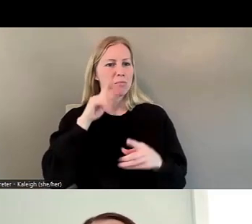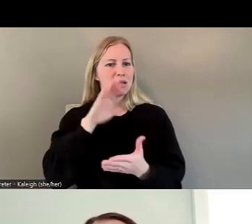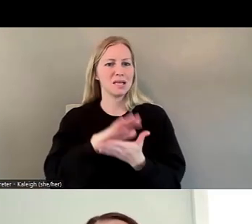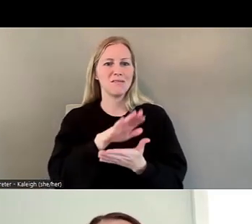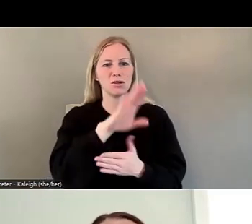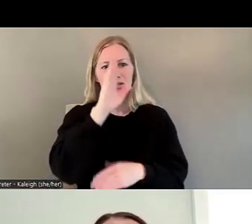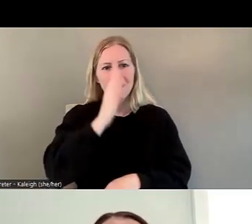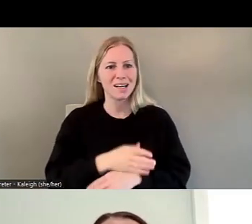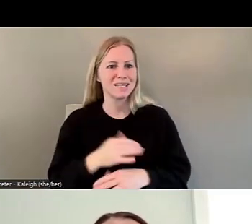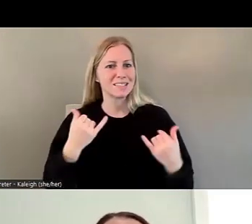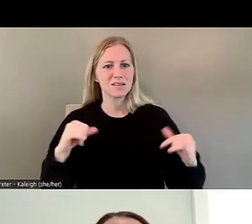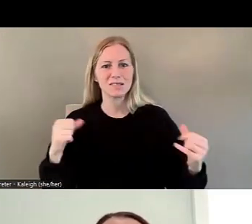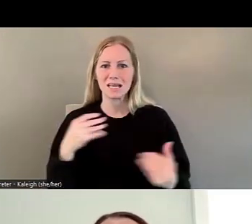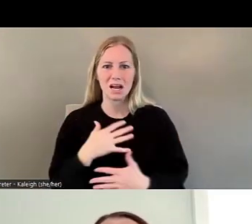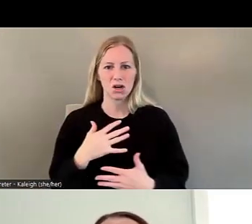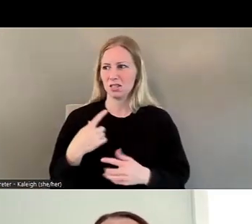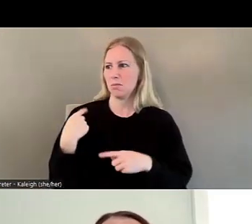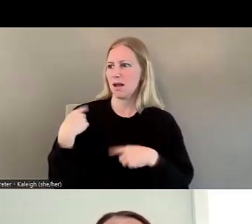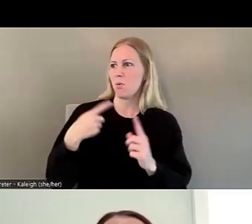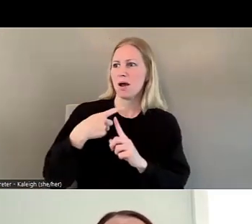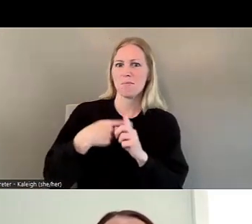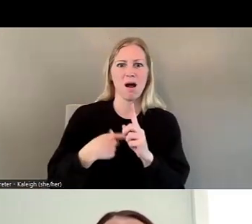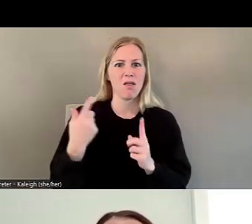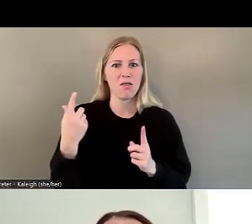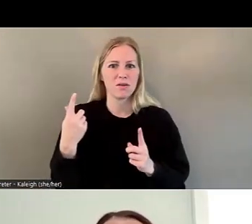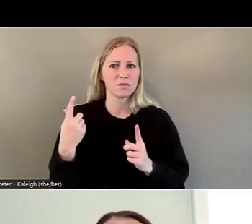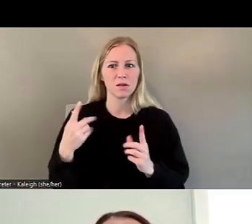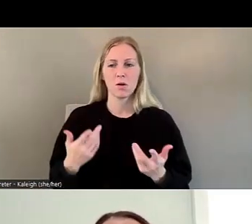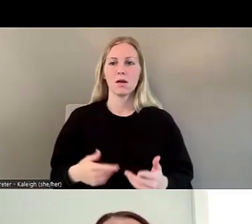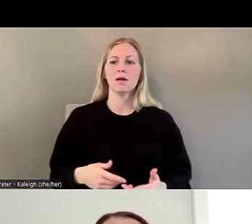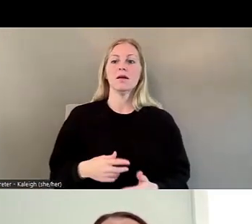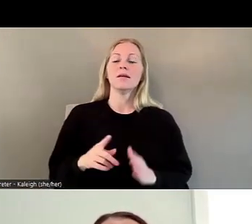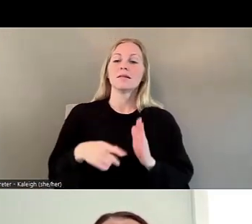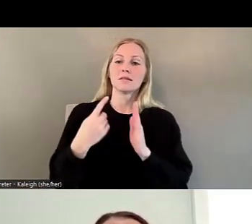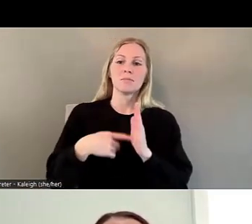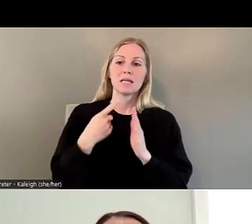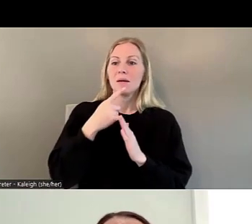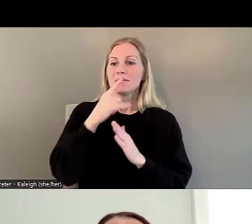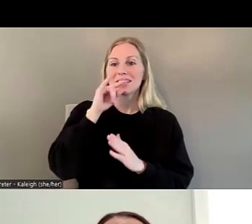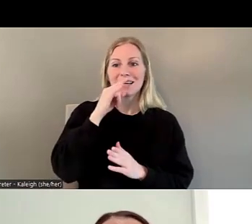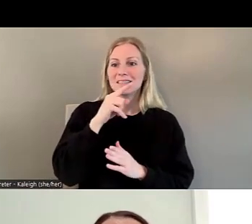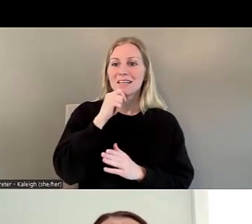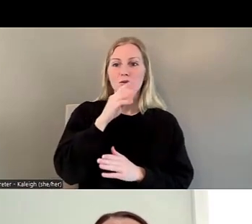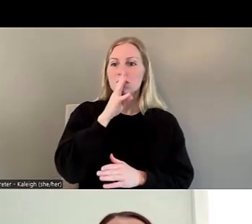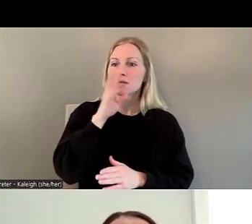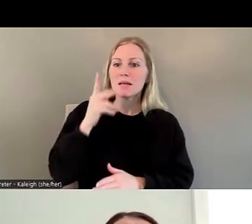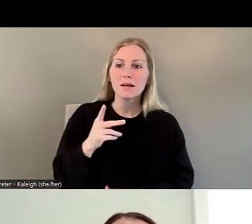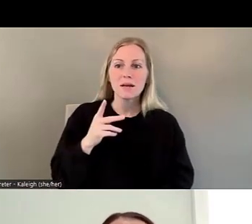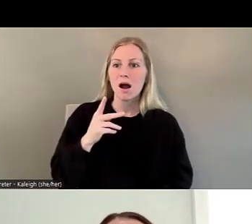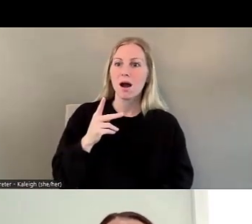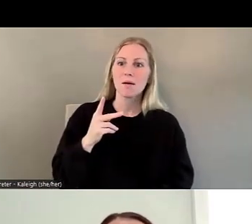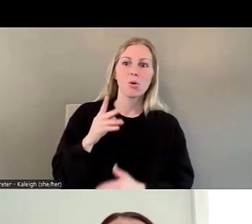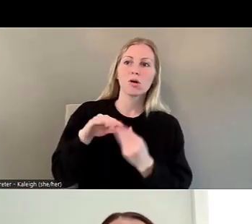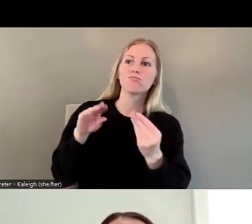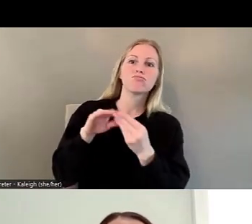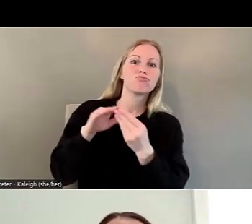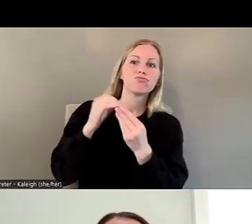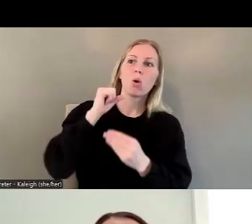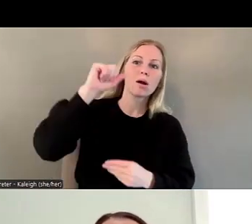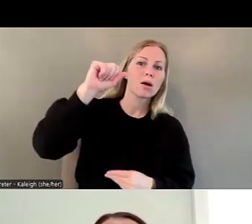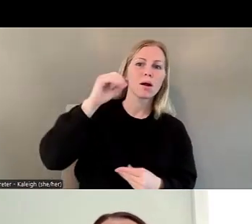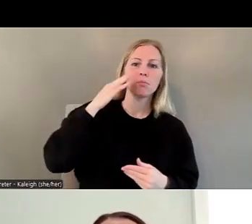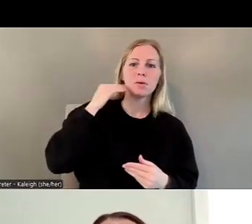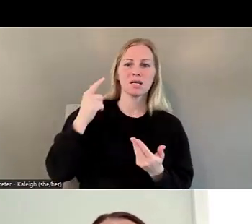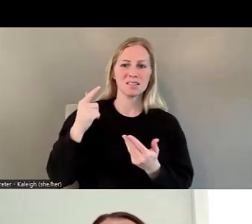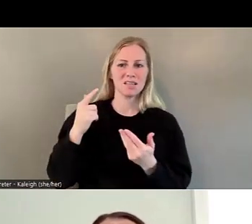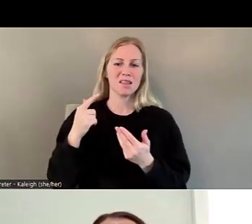children in the school district, sometimes they don't speak up because they fear retribution. And often there's no recourse with exclusionary timeout because